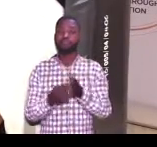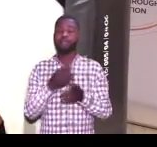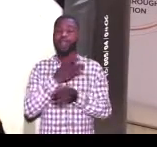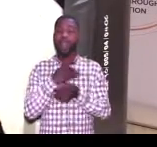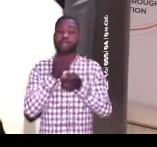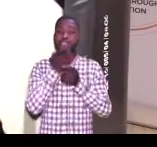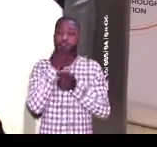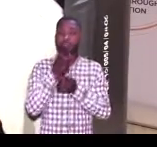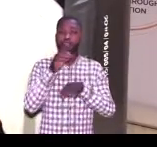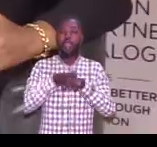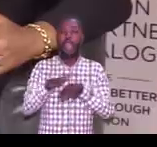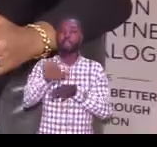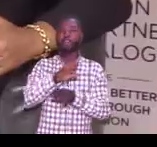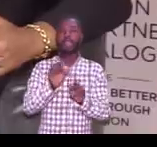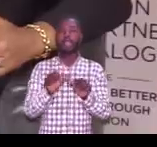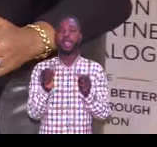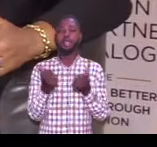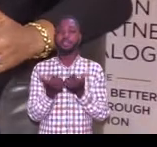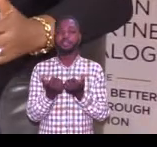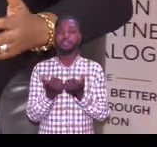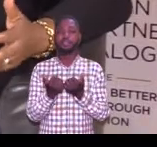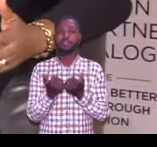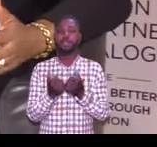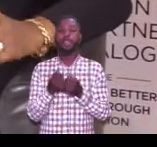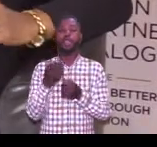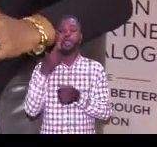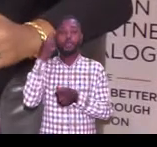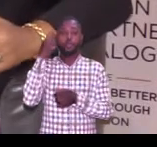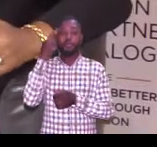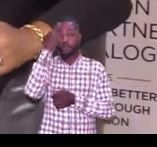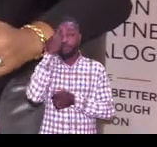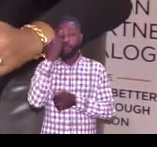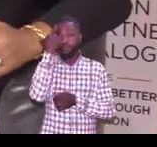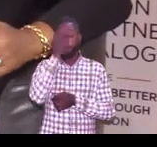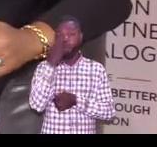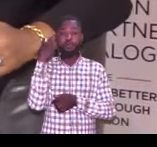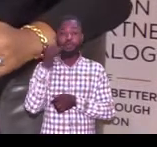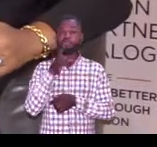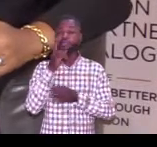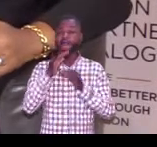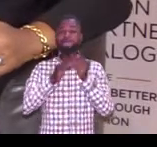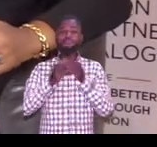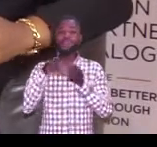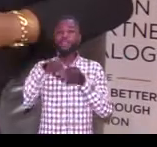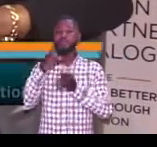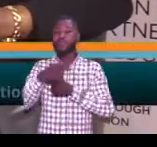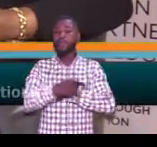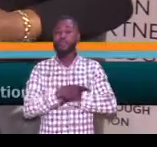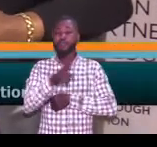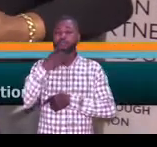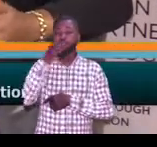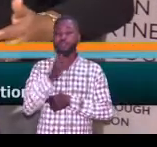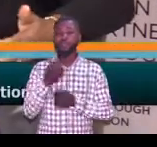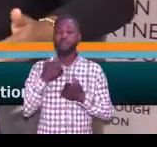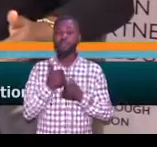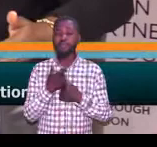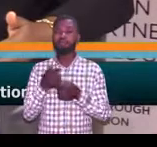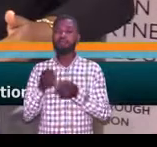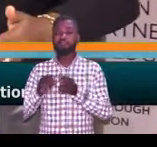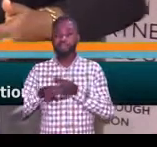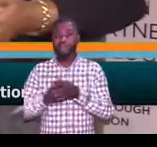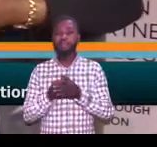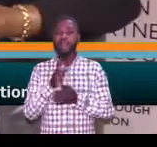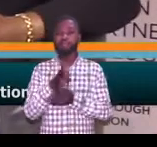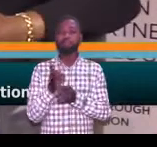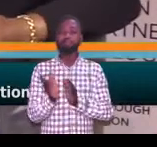on your agency. Rome was not built in one day. Yeah. And so you must have started your tutelage